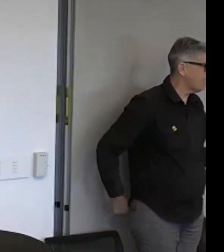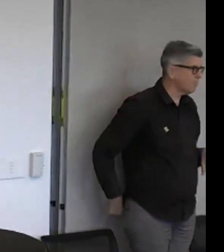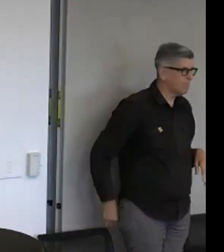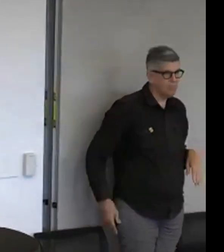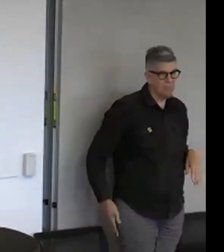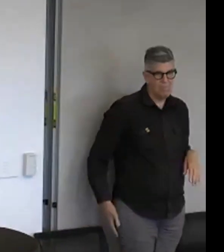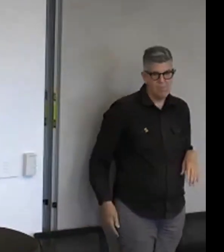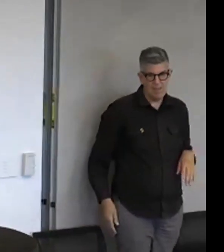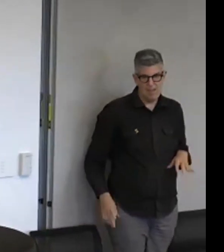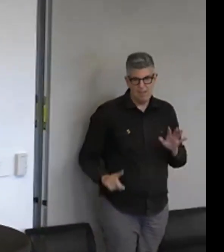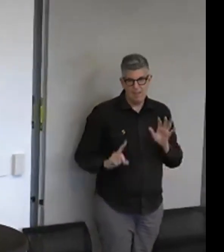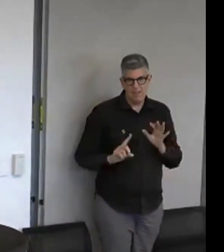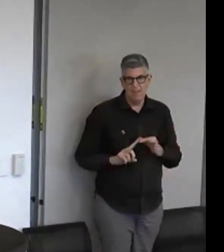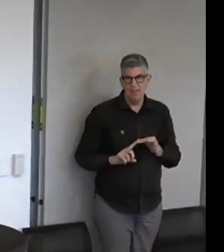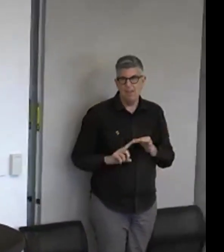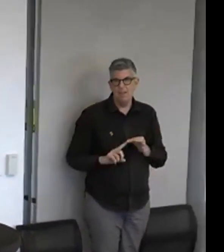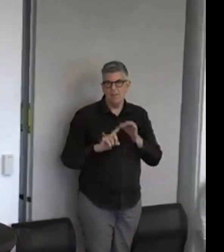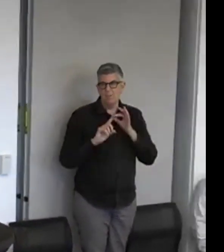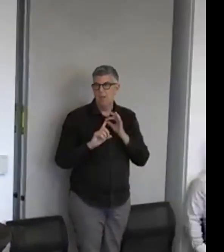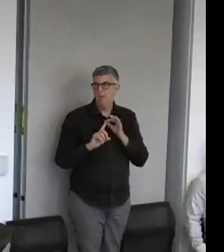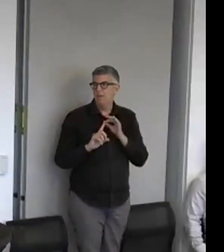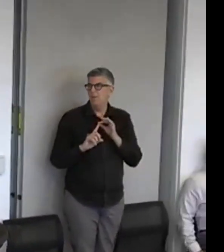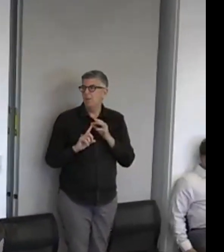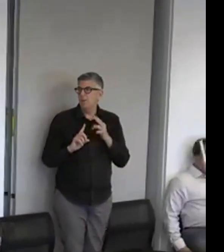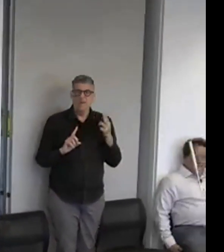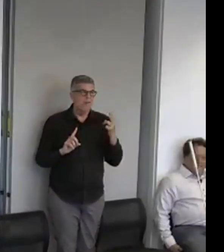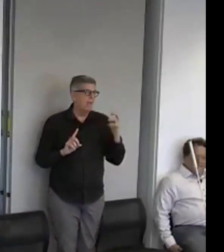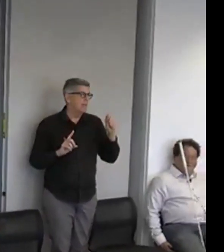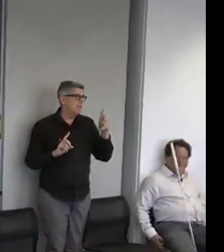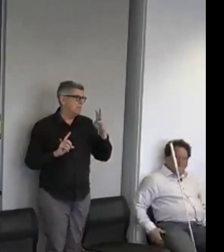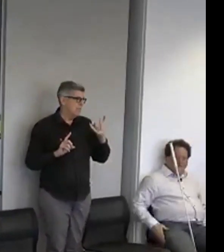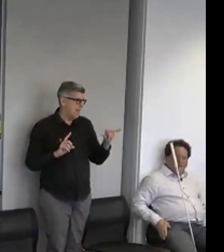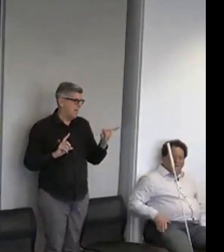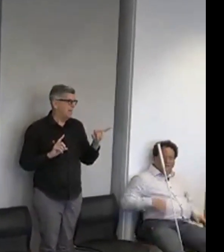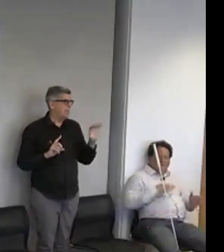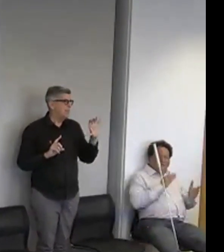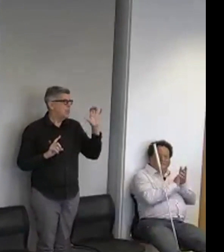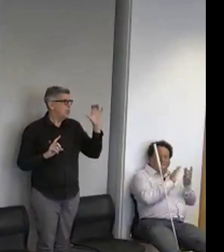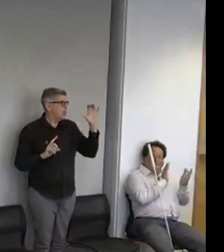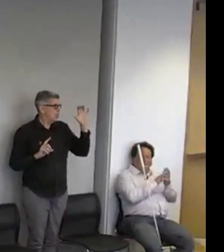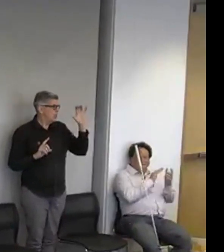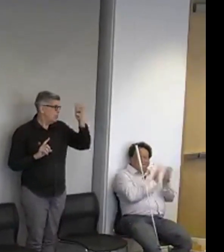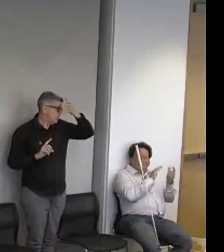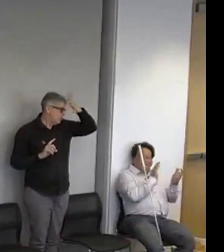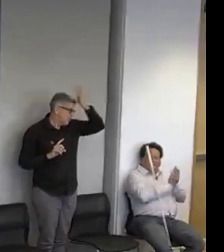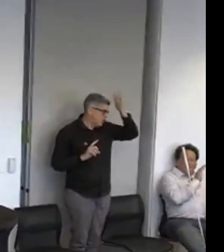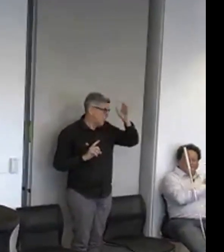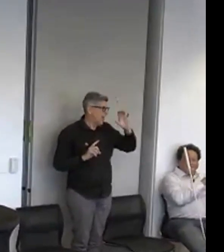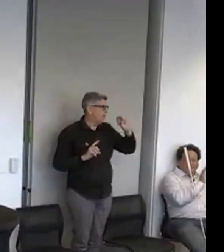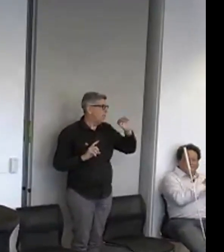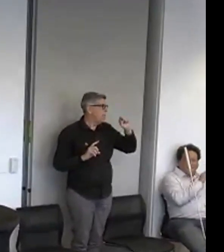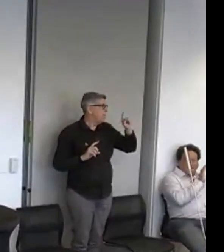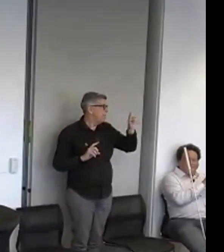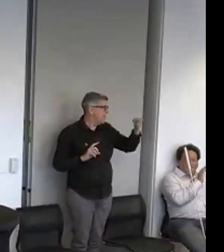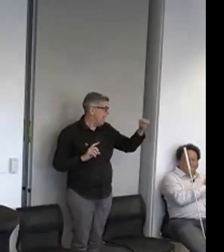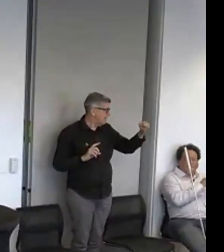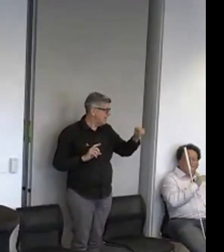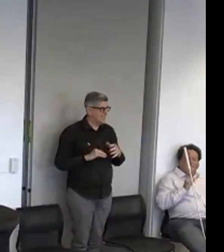Very special shout out to hospitality chef Matt Beard and his crew.